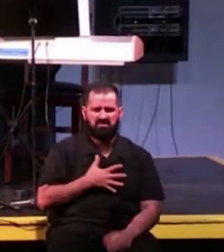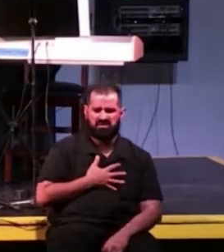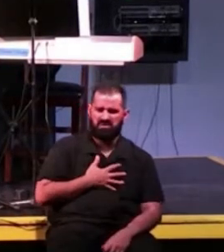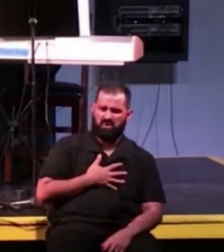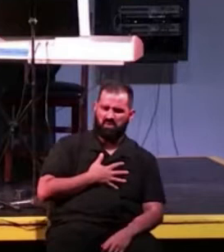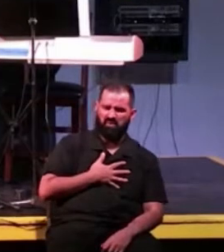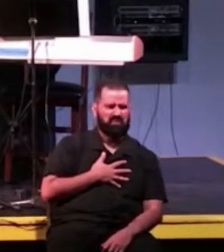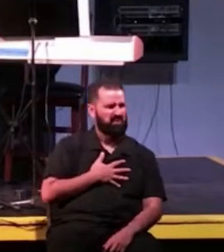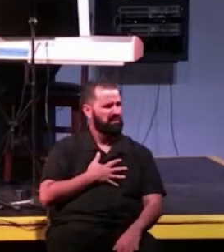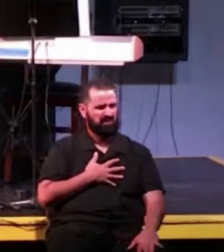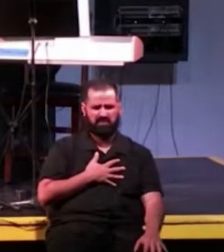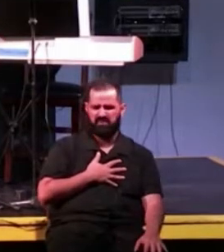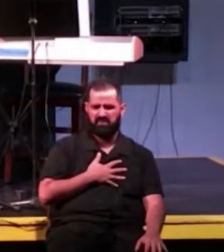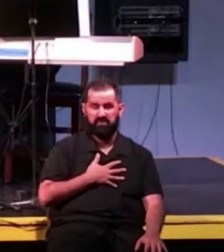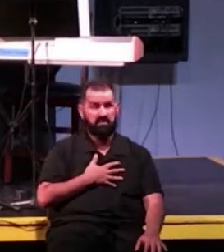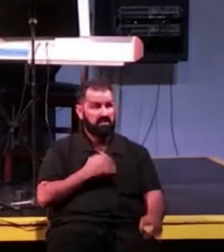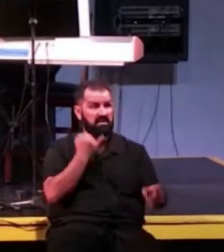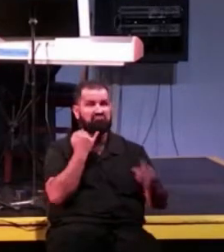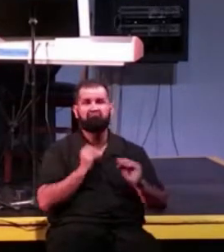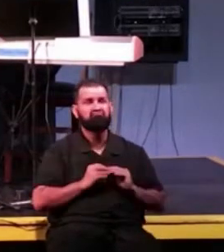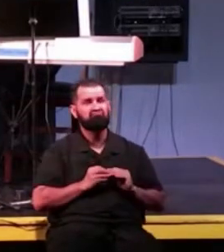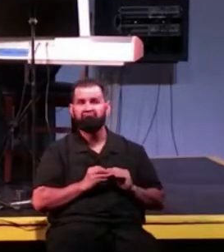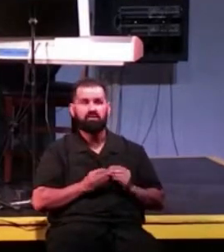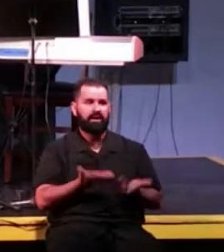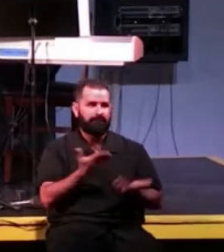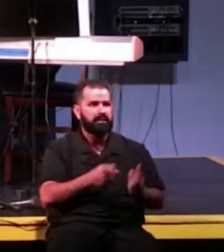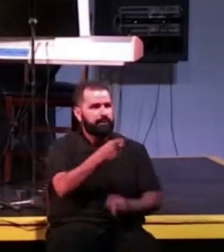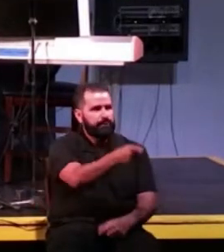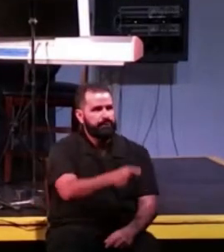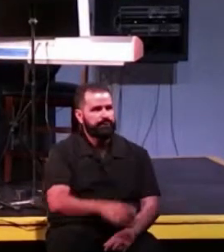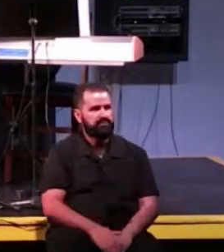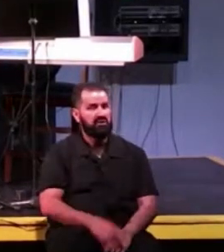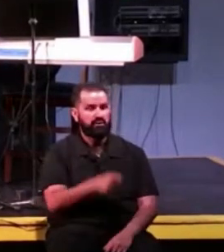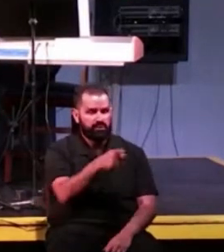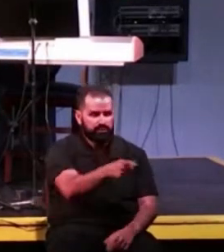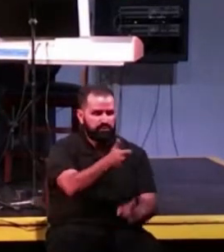And if you don't know someone like that, it's maybe because you're that person.